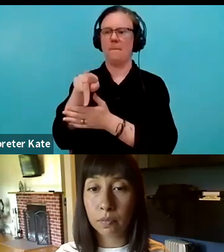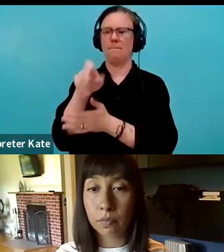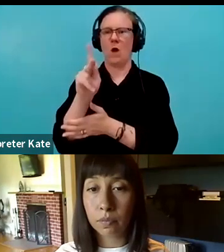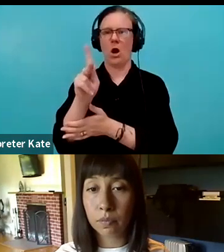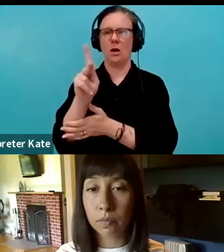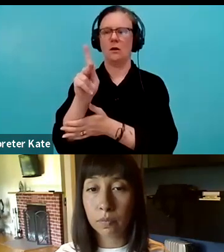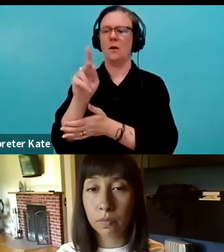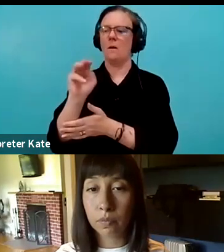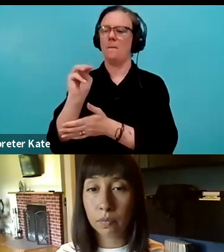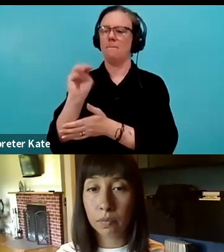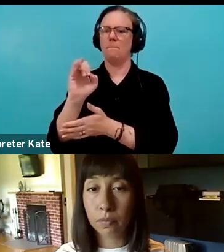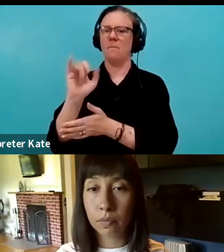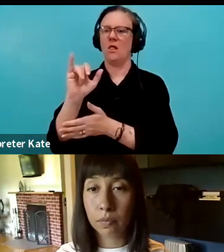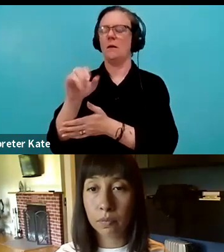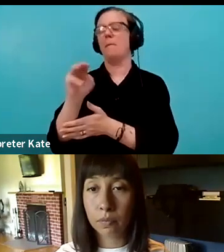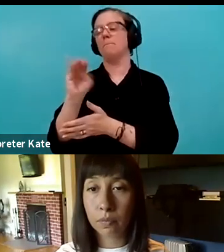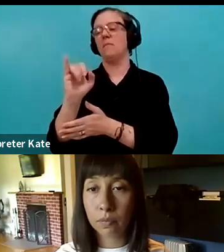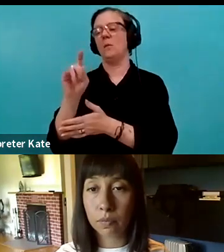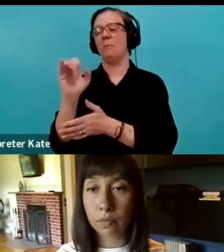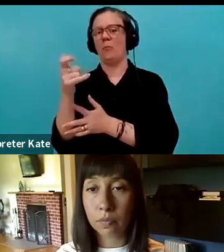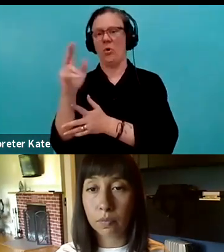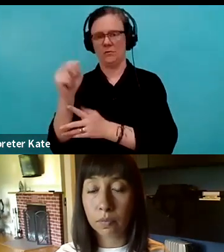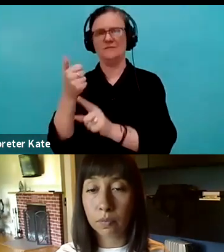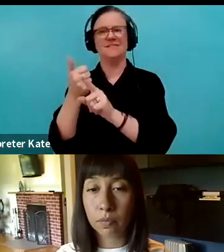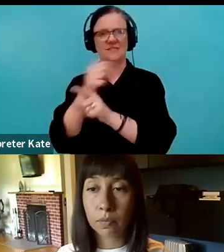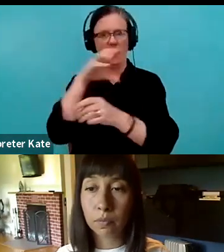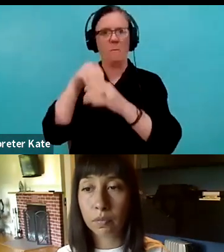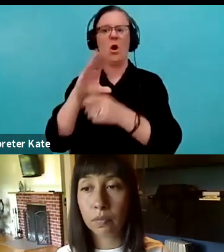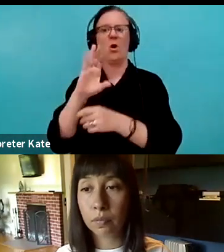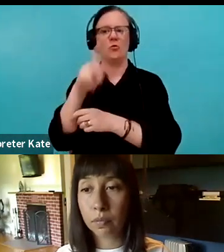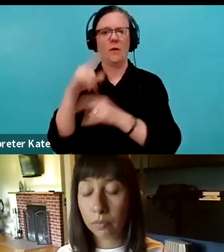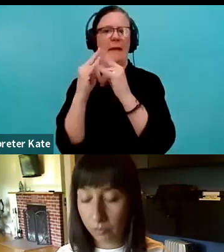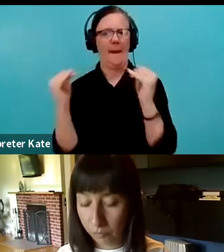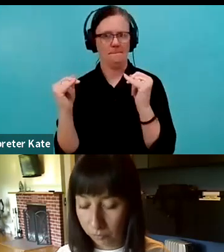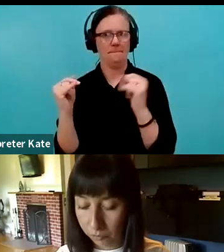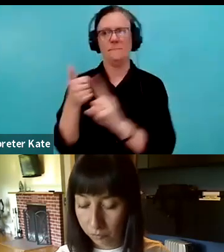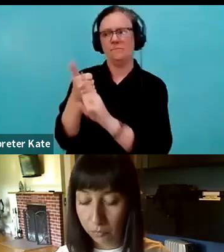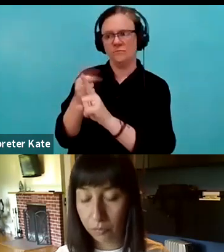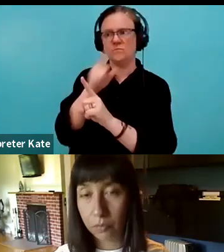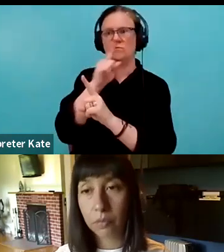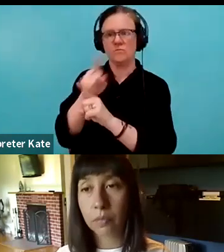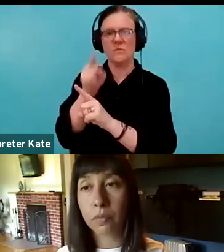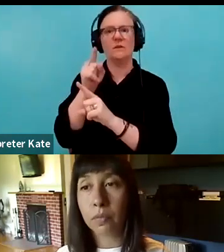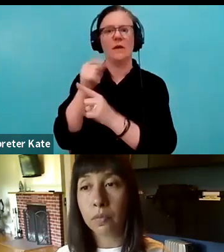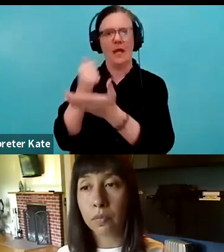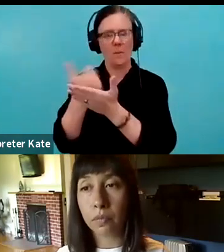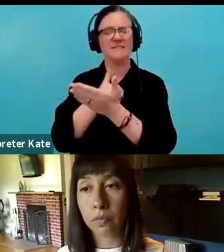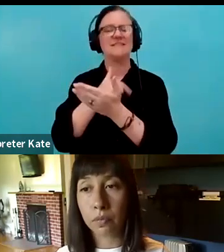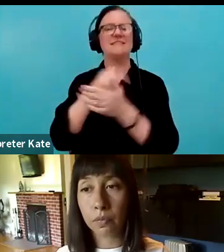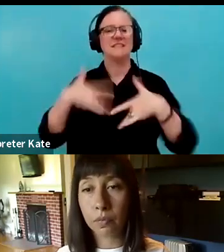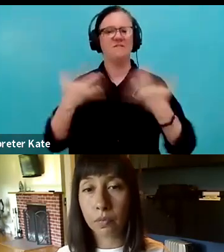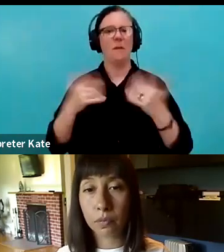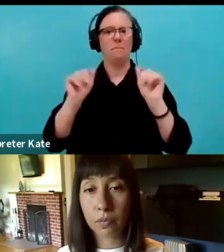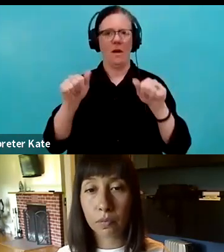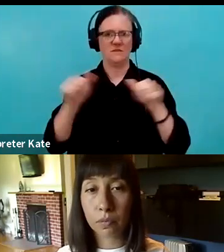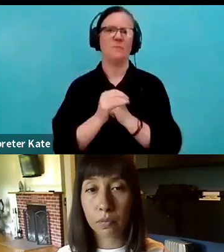month. Stacy was part of Crip Camp's community impact team and was instrumental in helping to make this event possible. On